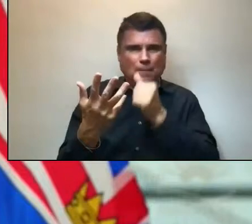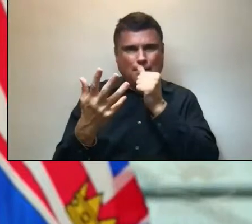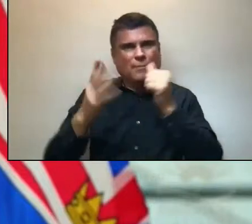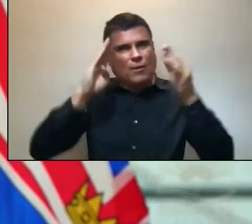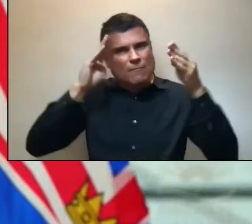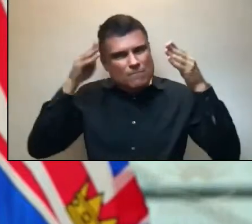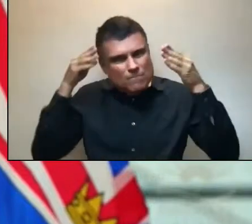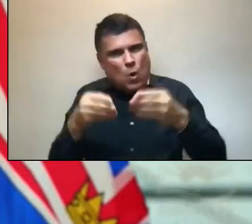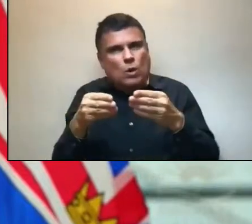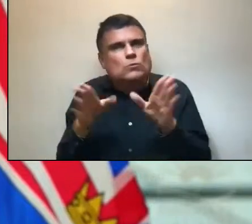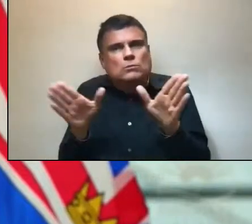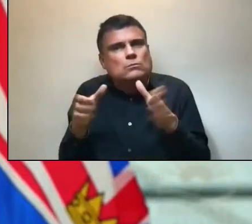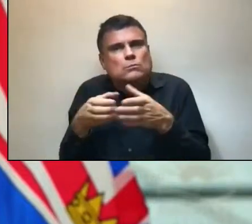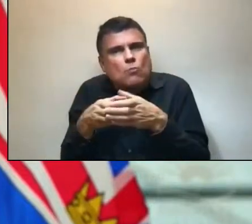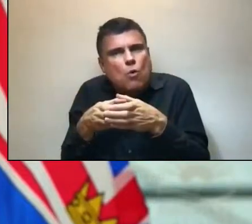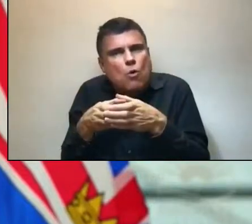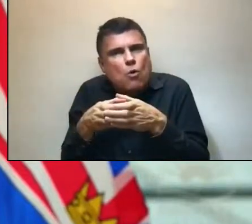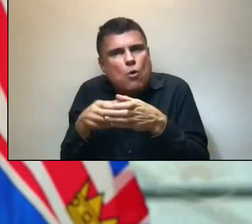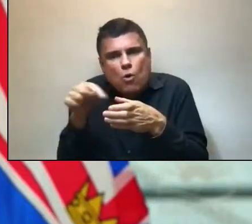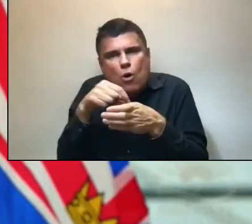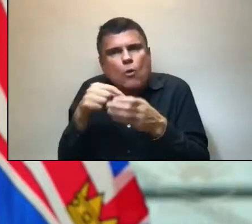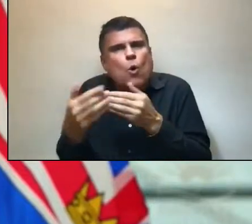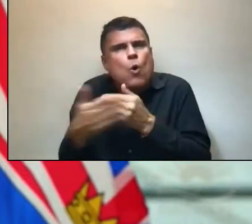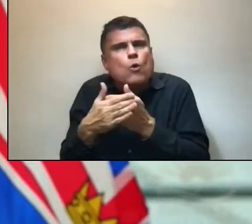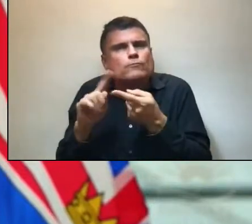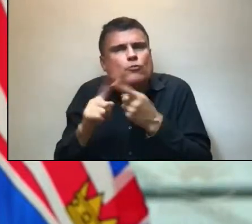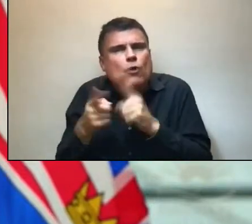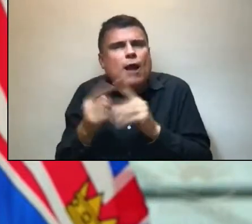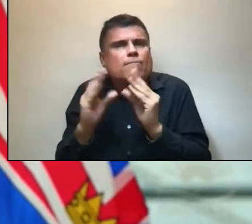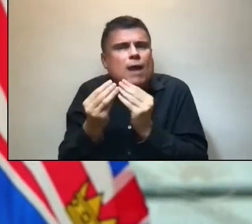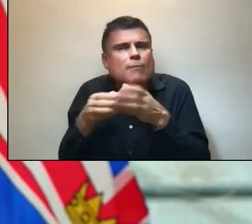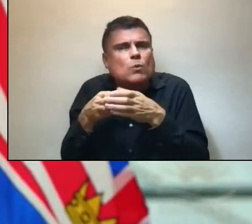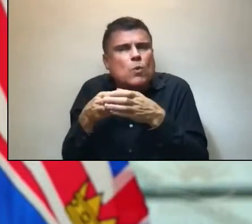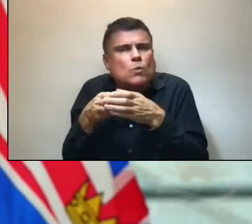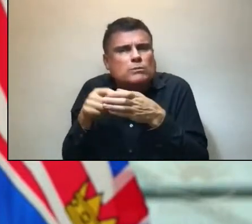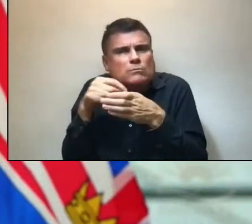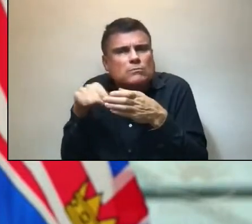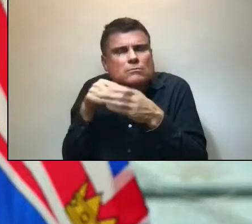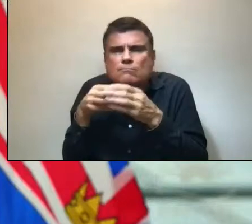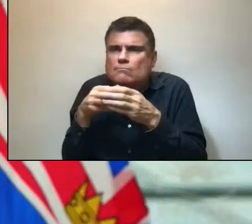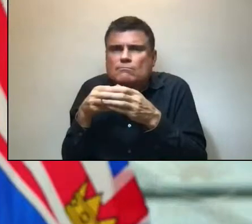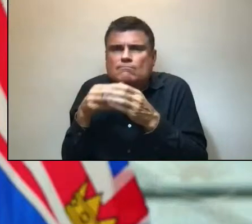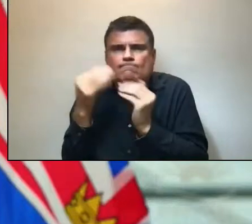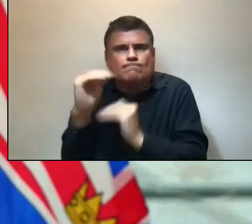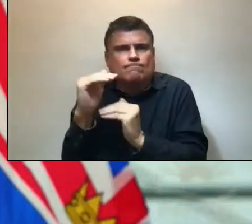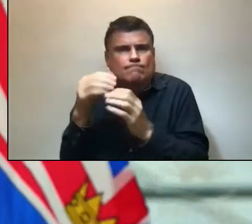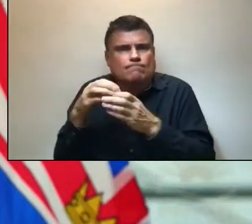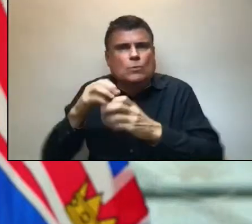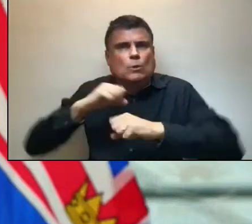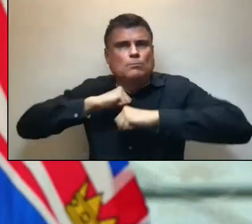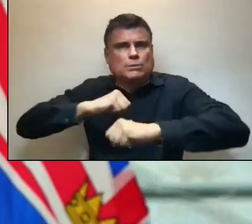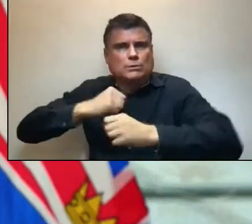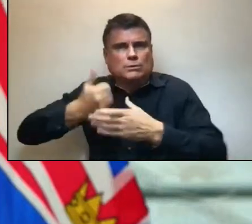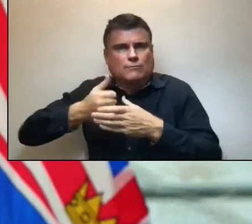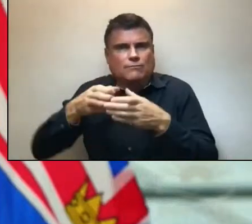with the people who are your close friends, your close family, in a way that protects them. And that means if you're going to have people over to your house,